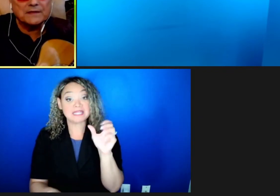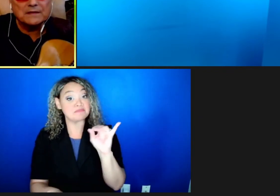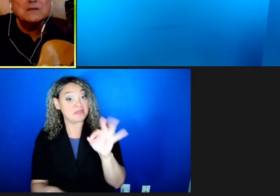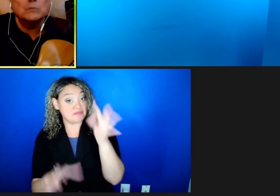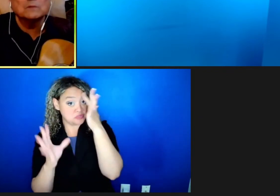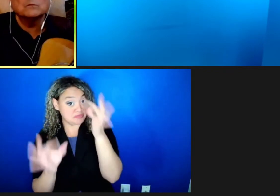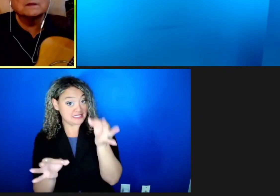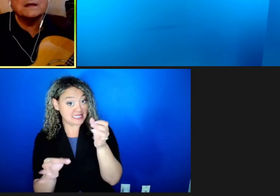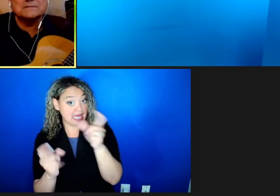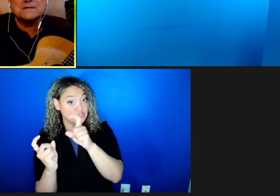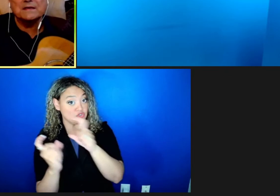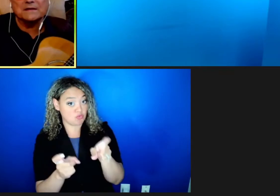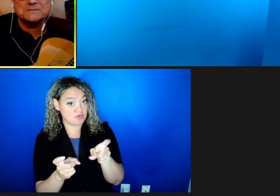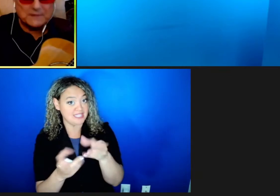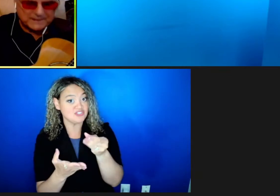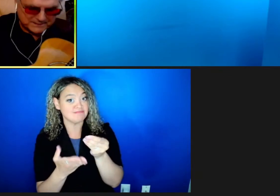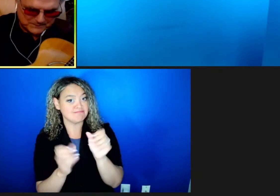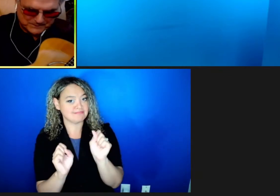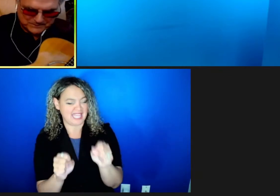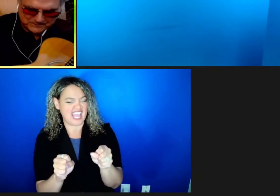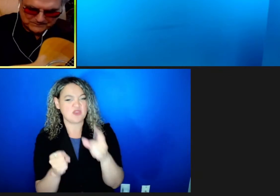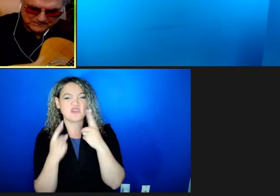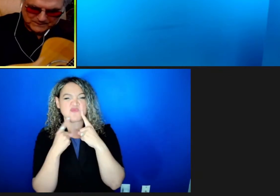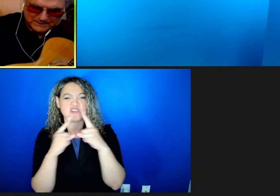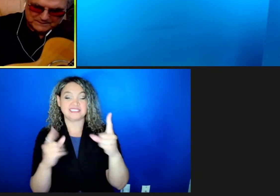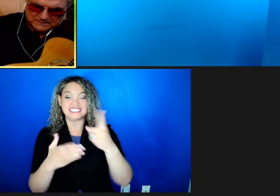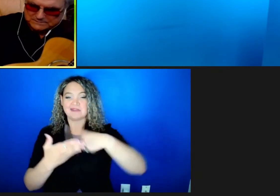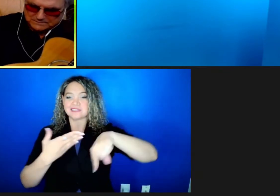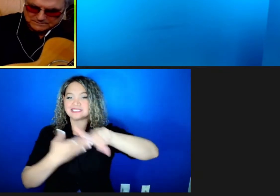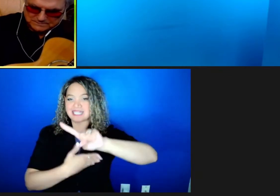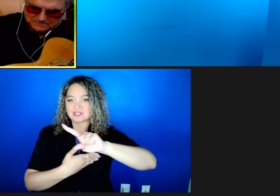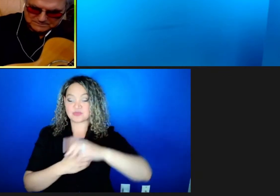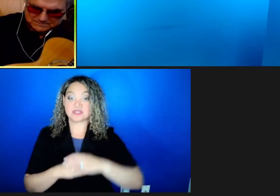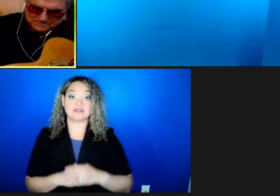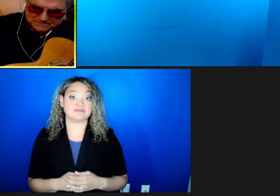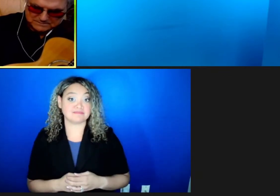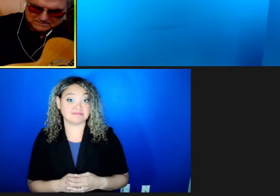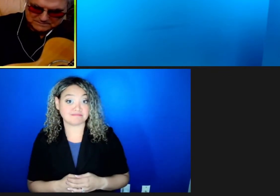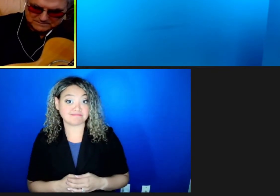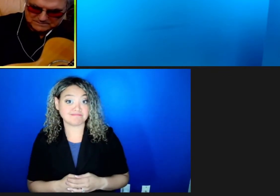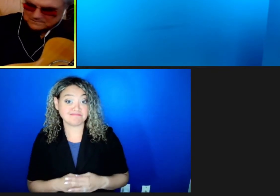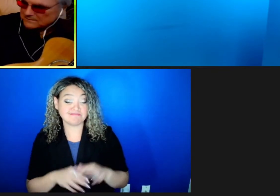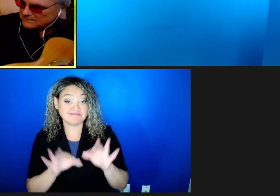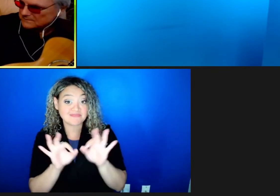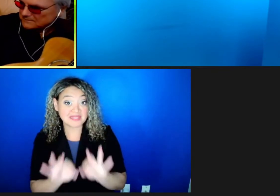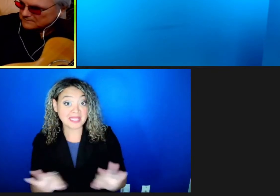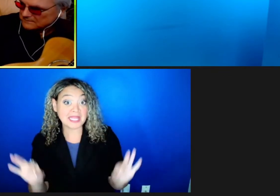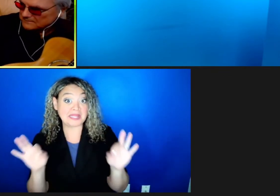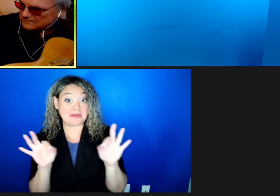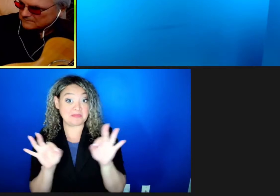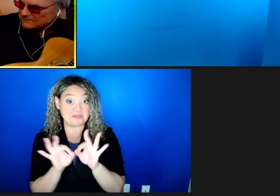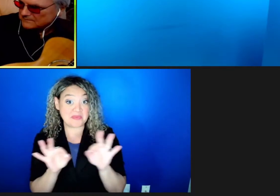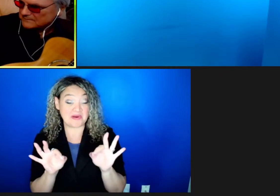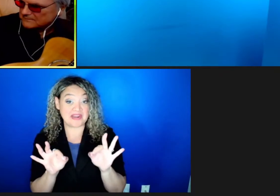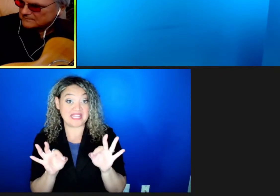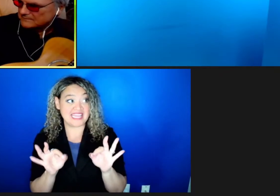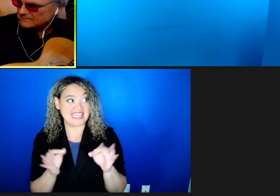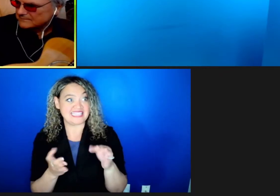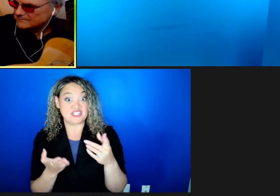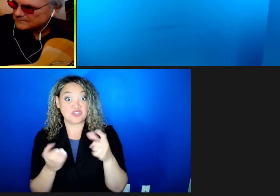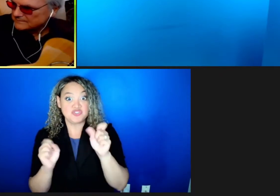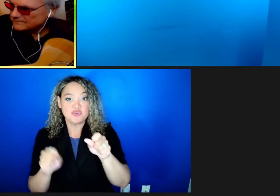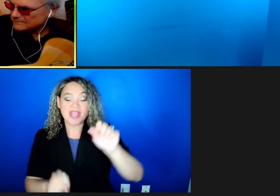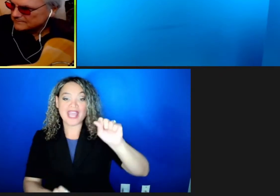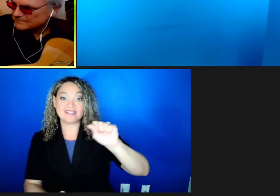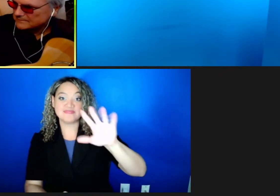do it then. We'll announce that next week. And what's really important about that is you get to tell us maybe some topics that